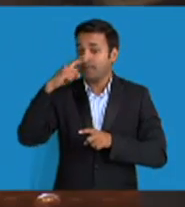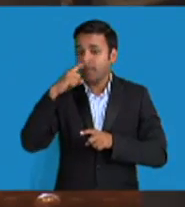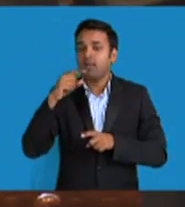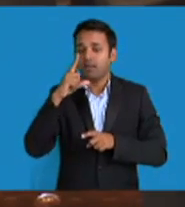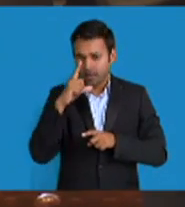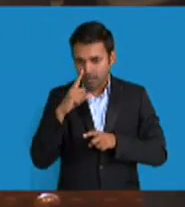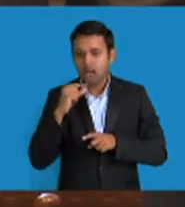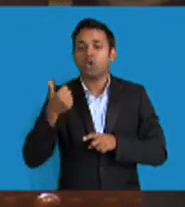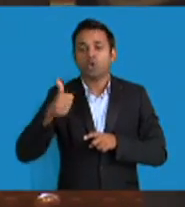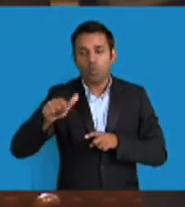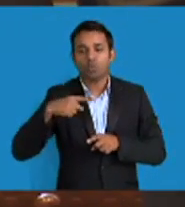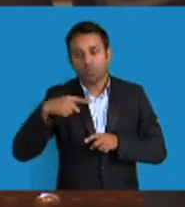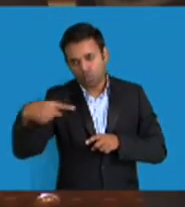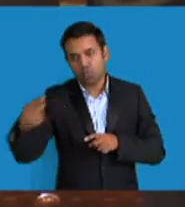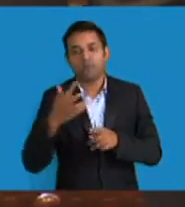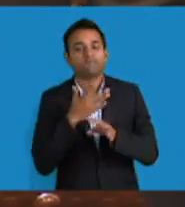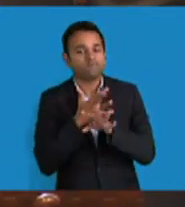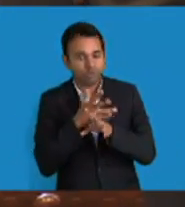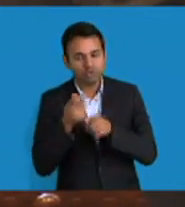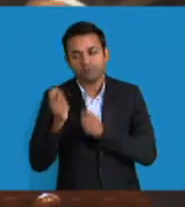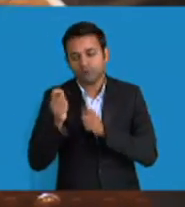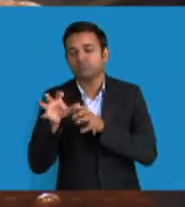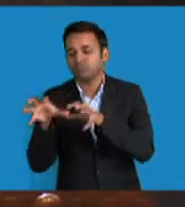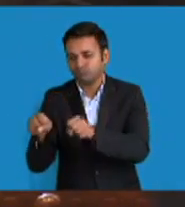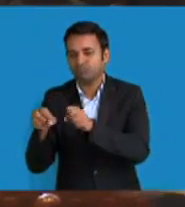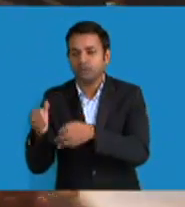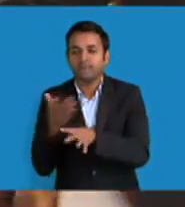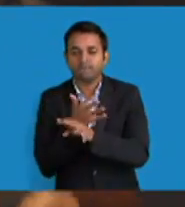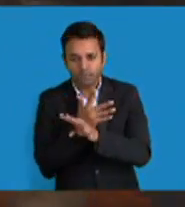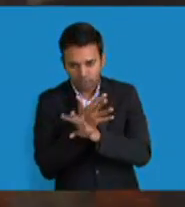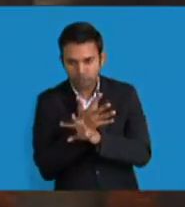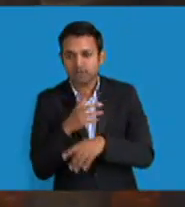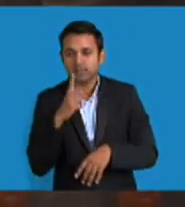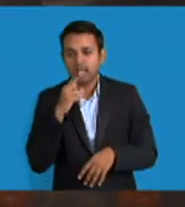time allow affected reef stocks to recover.